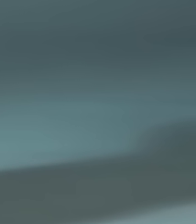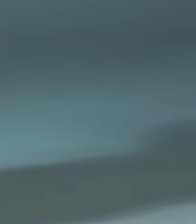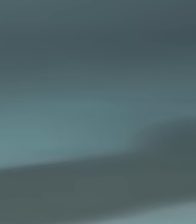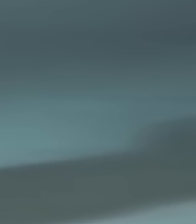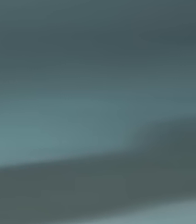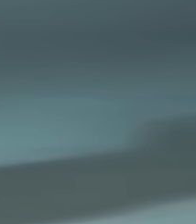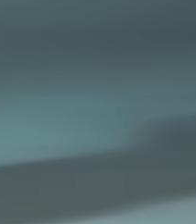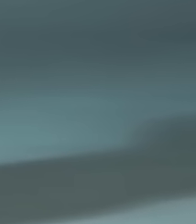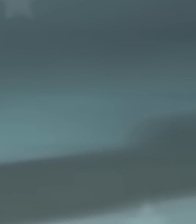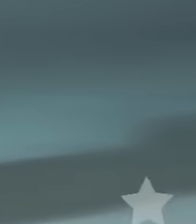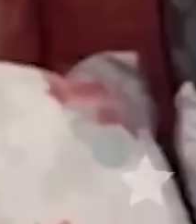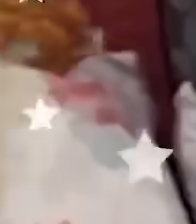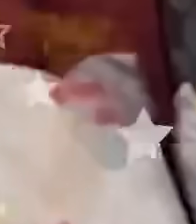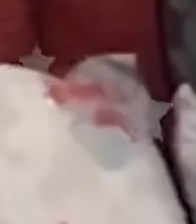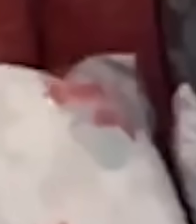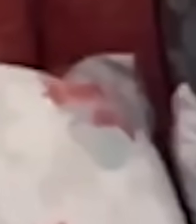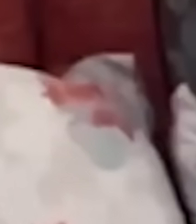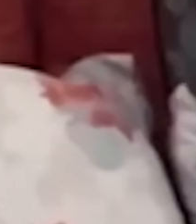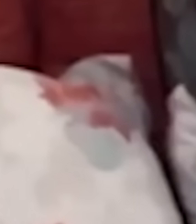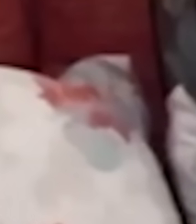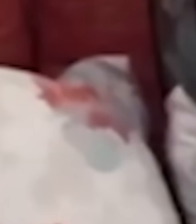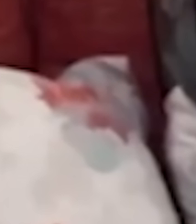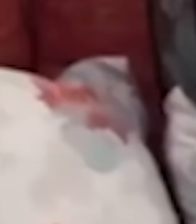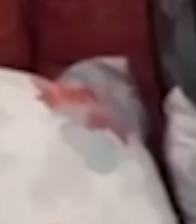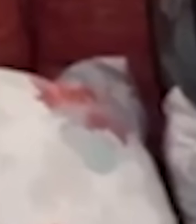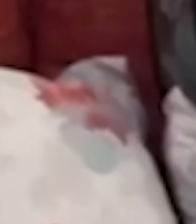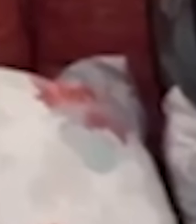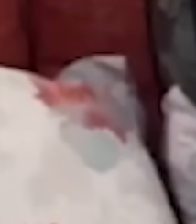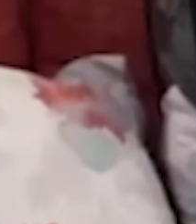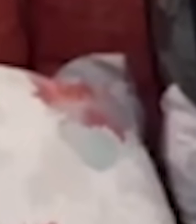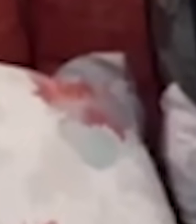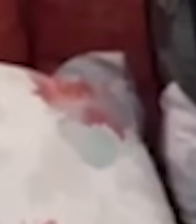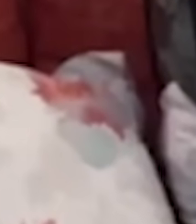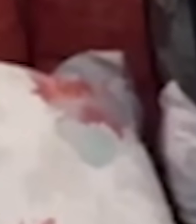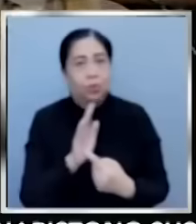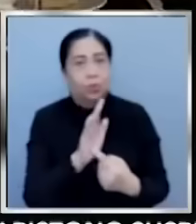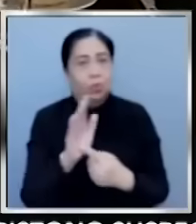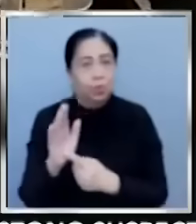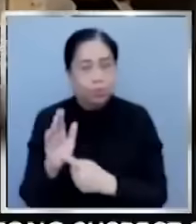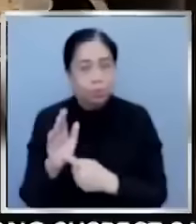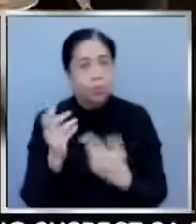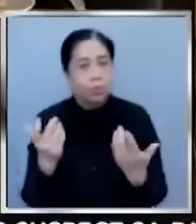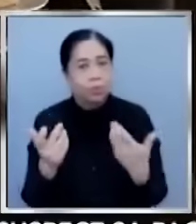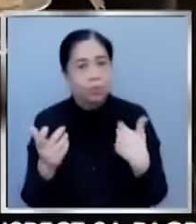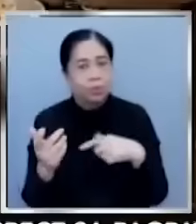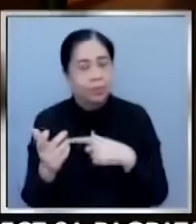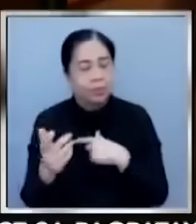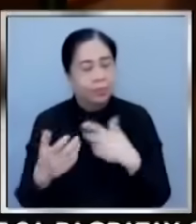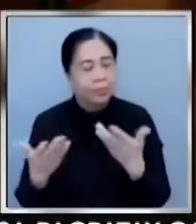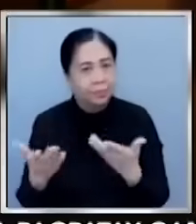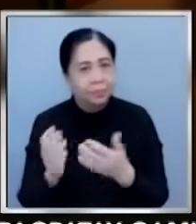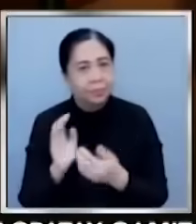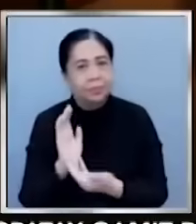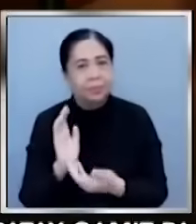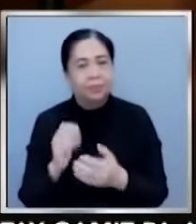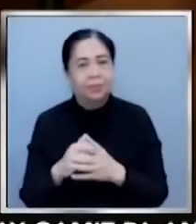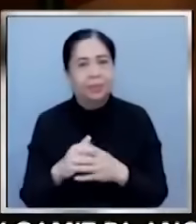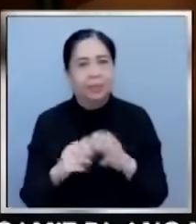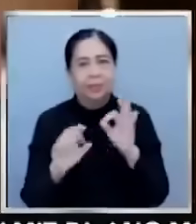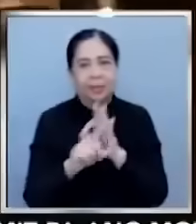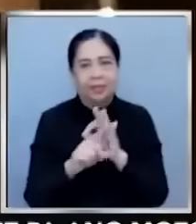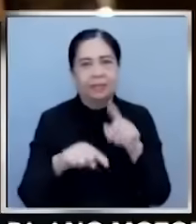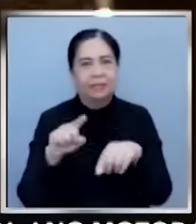ang top 10 finish. I'm so happy because we really showed the universe what we have to offer. Para sa fans at friends nga,